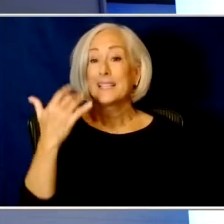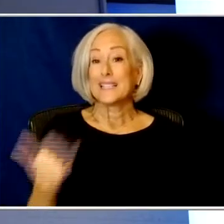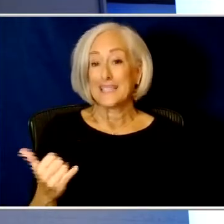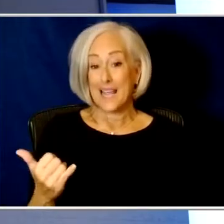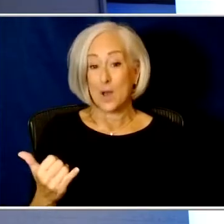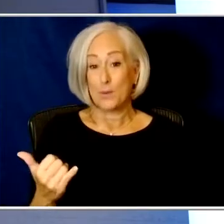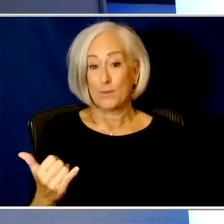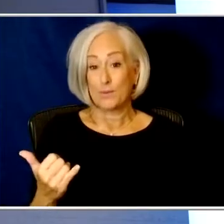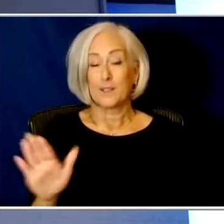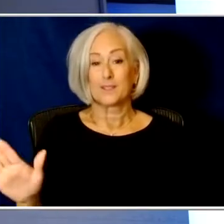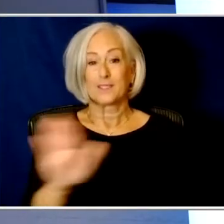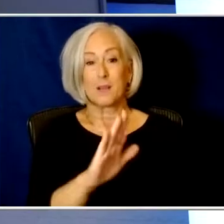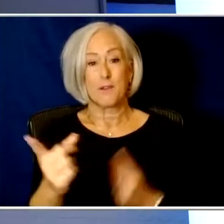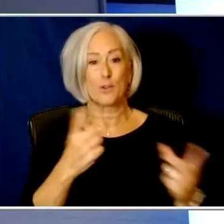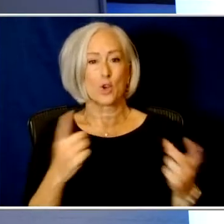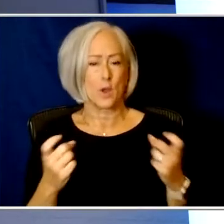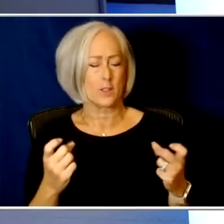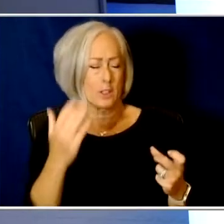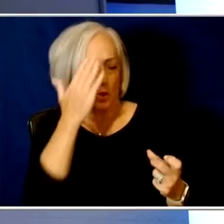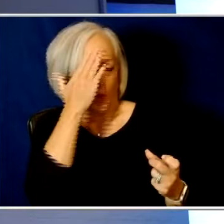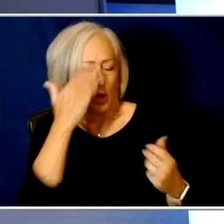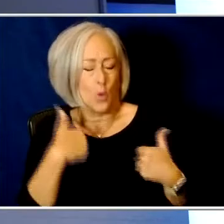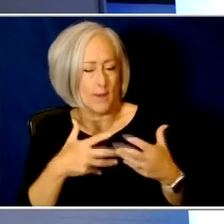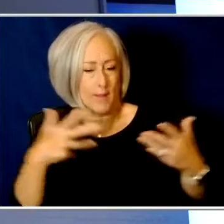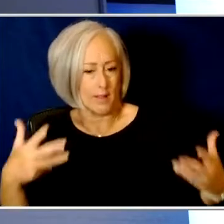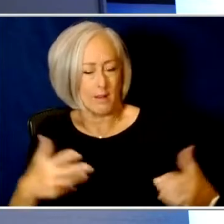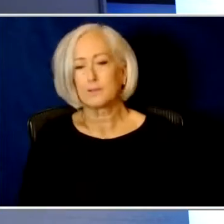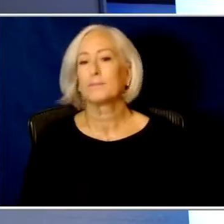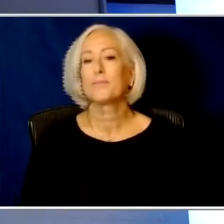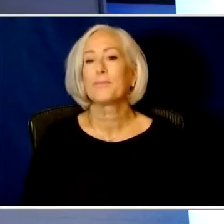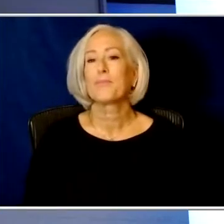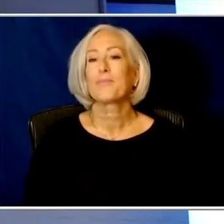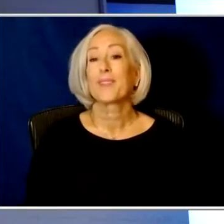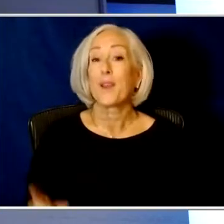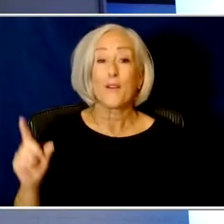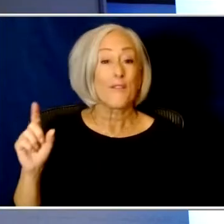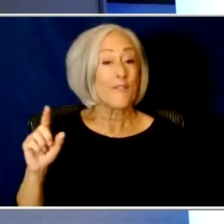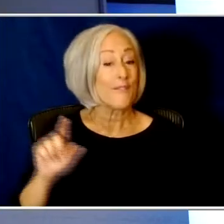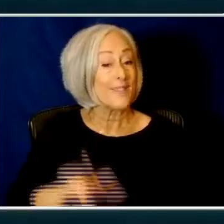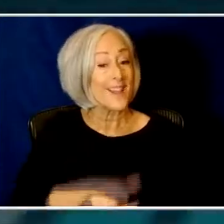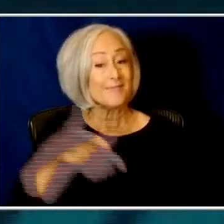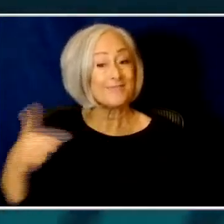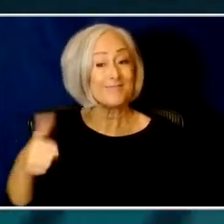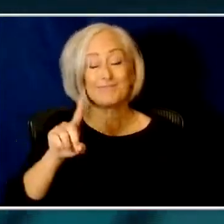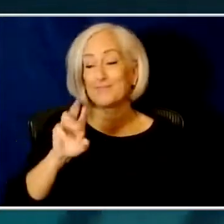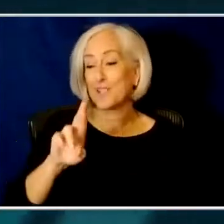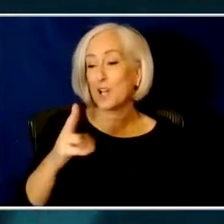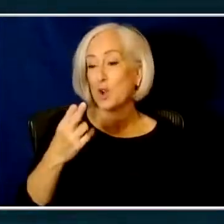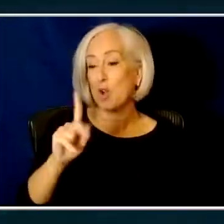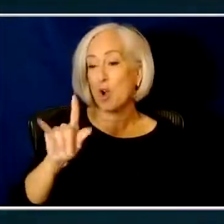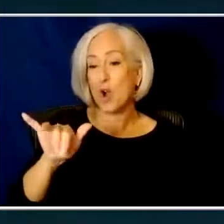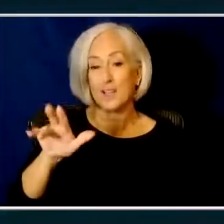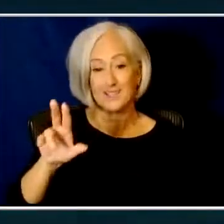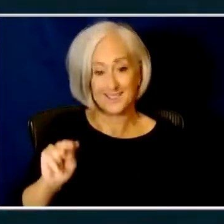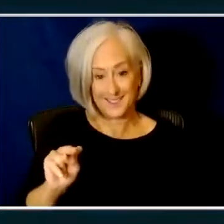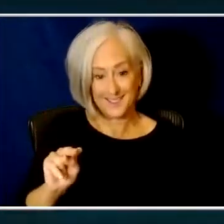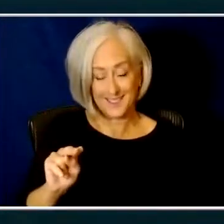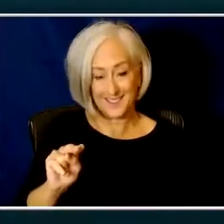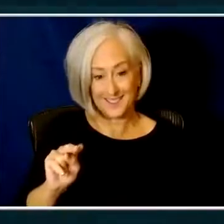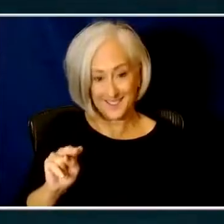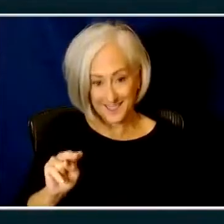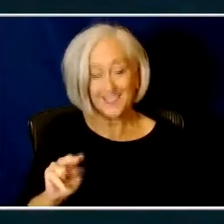We know there are a lot out there. But first, Dr. Dana Hawkinson, Medical Director of Infection Prevention Control and Infectious Disease Specialist here, is going to